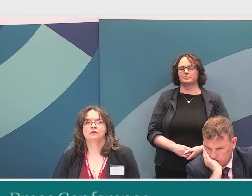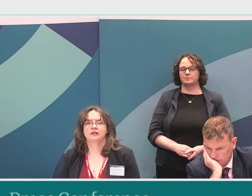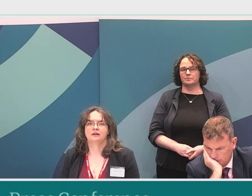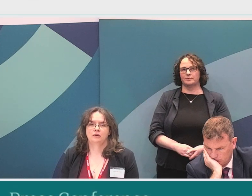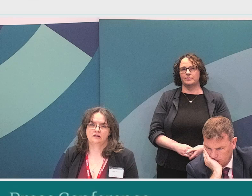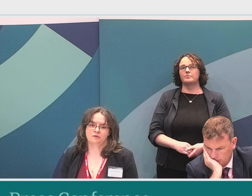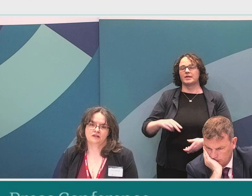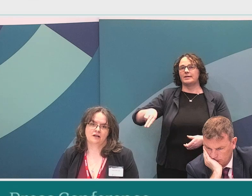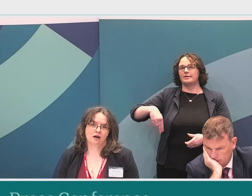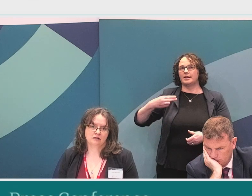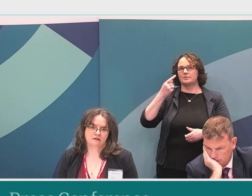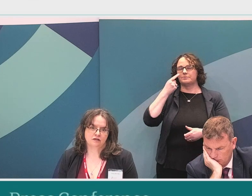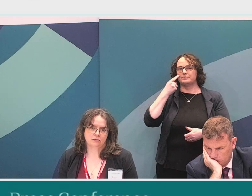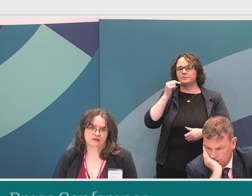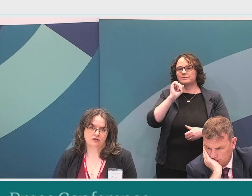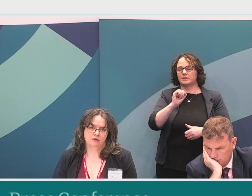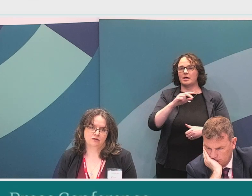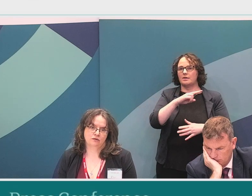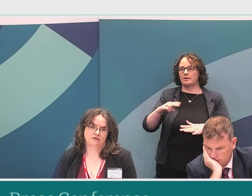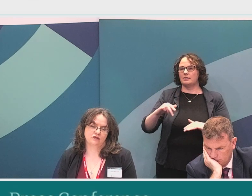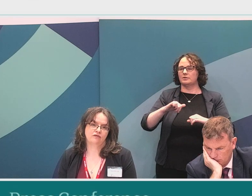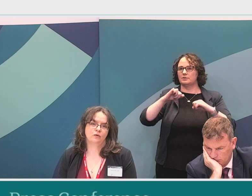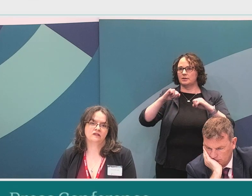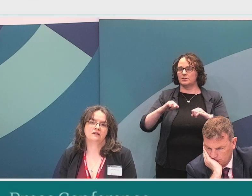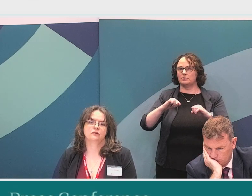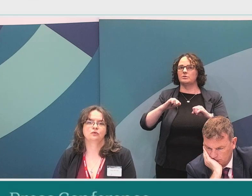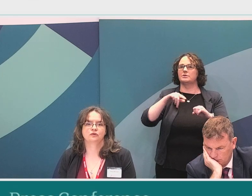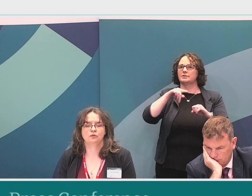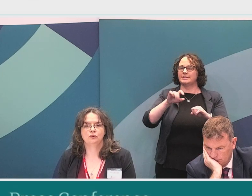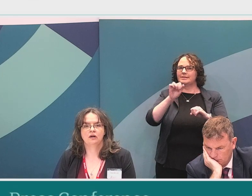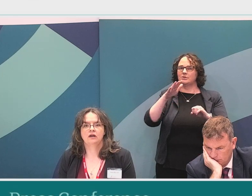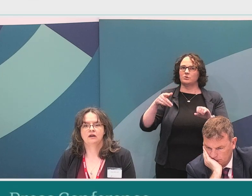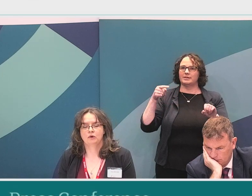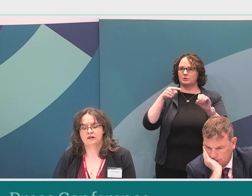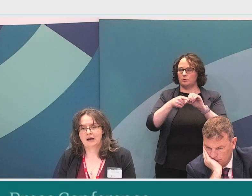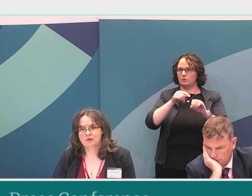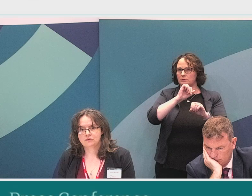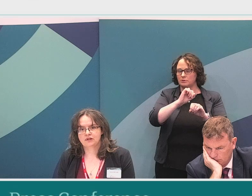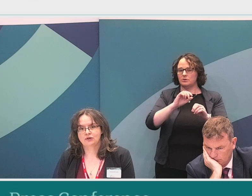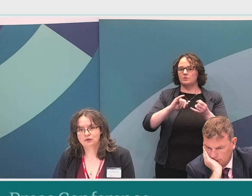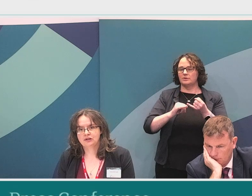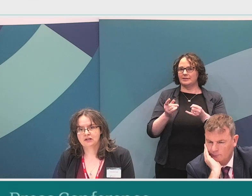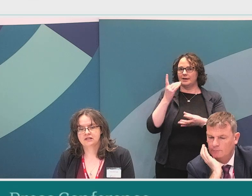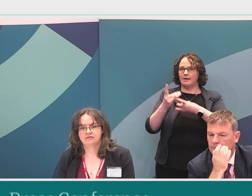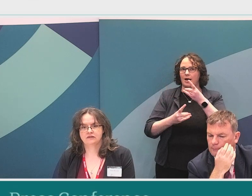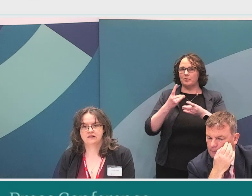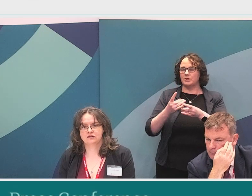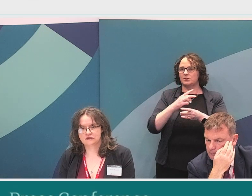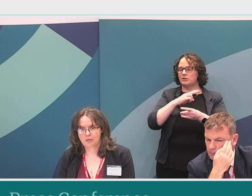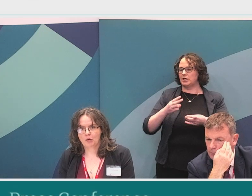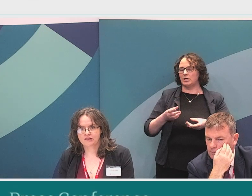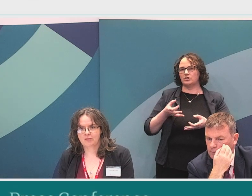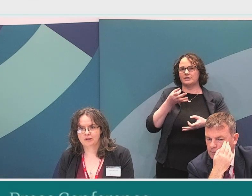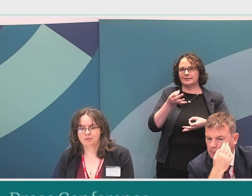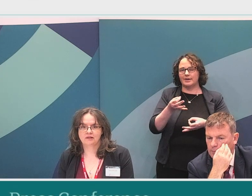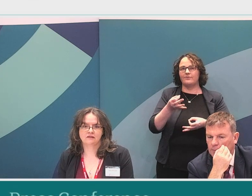Looking now, I suppose, at that non-consensual sexual intercourse and just focusing in on those where it happened, where they could not give consent or stop what